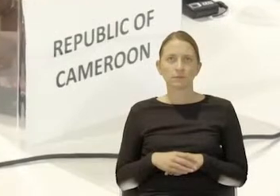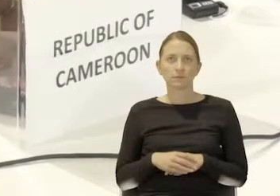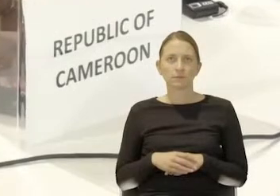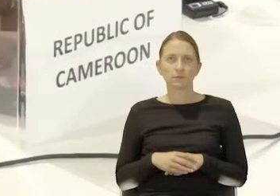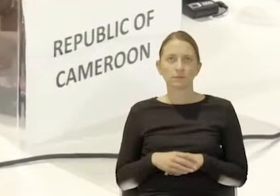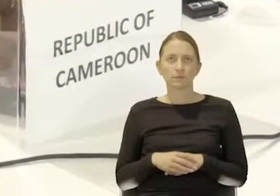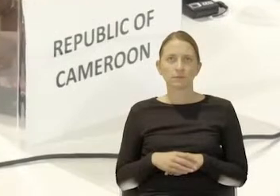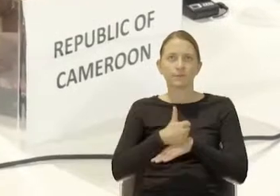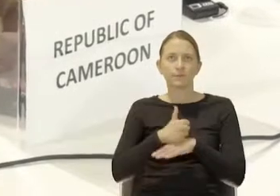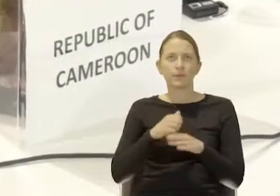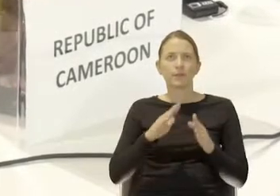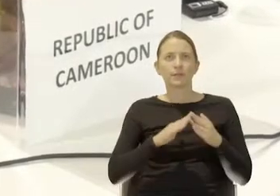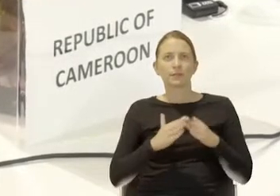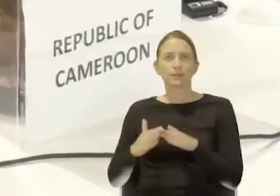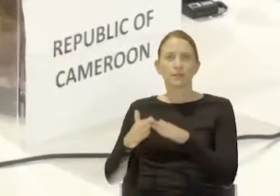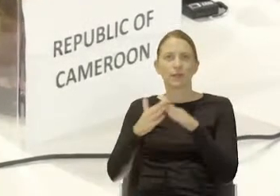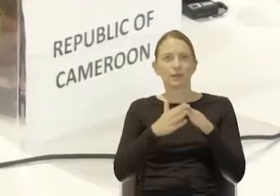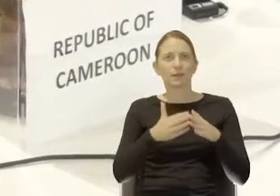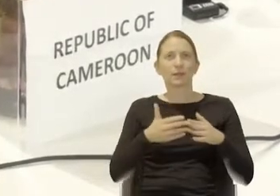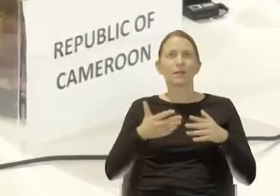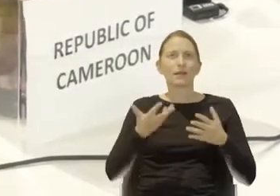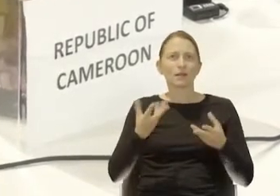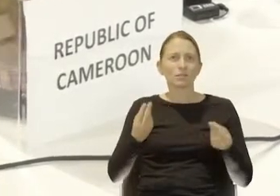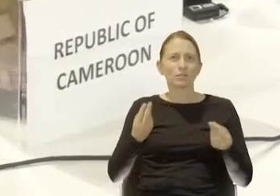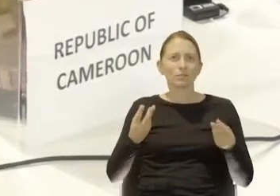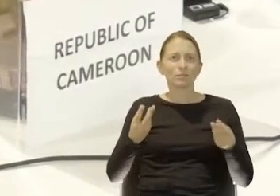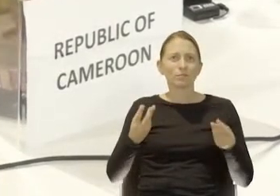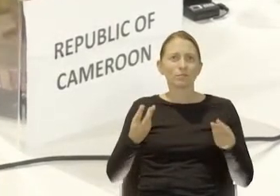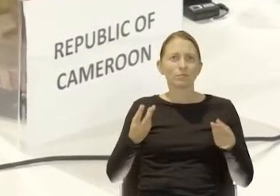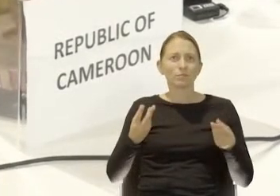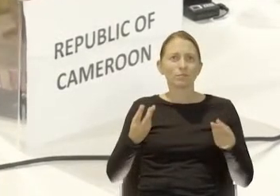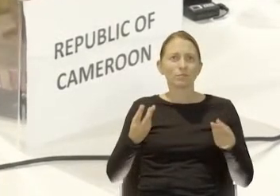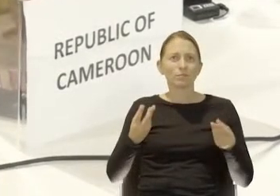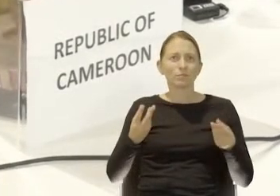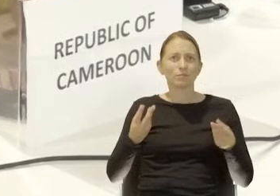mayors provide land for disposal,